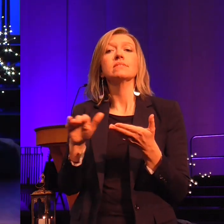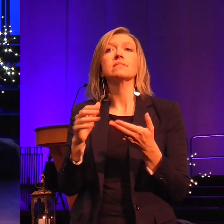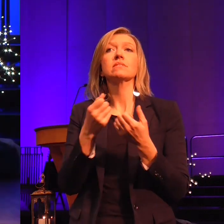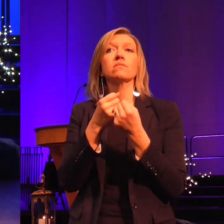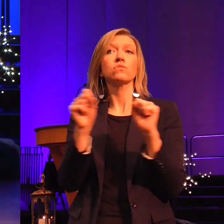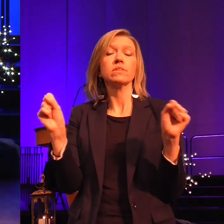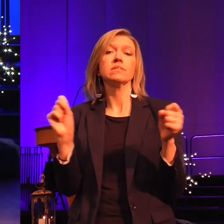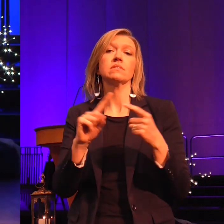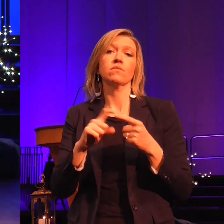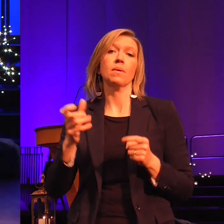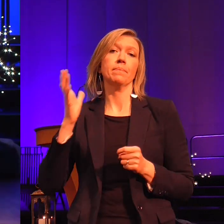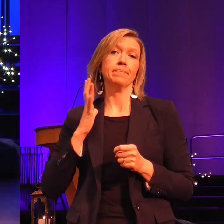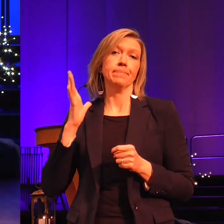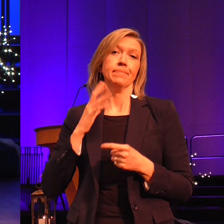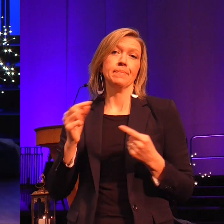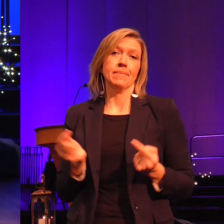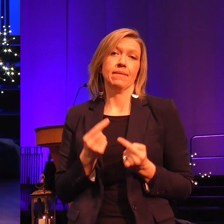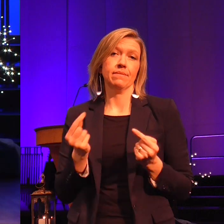our painful past.